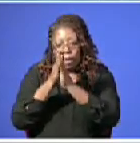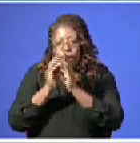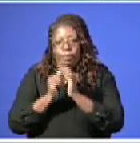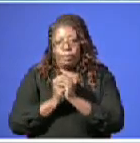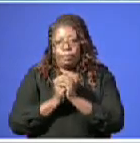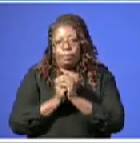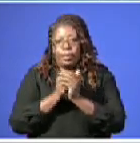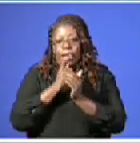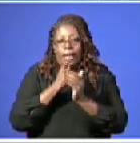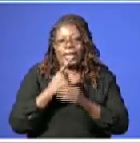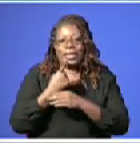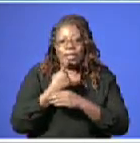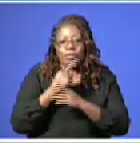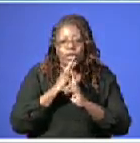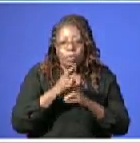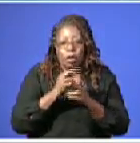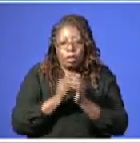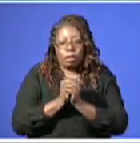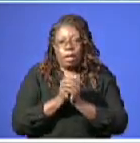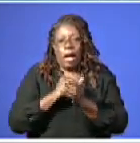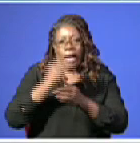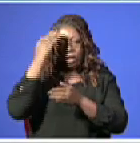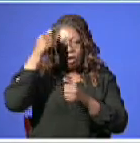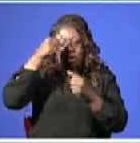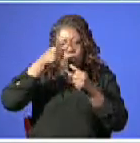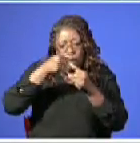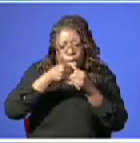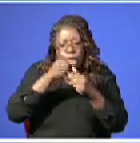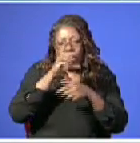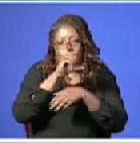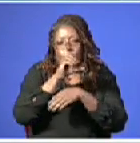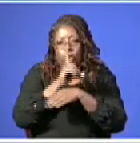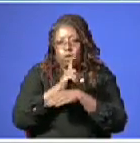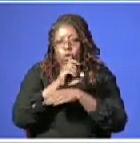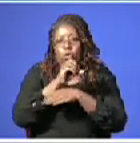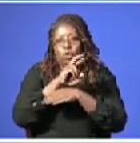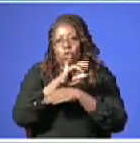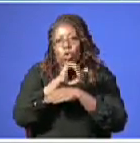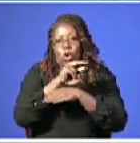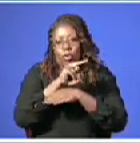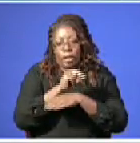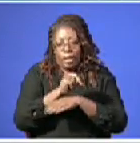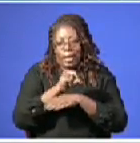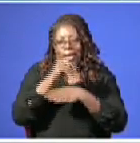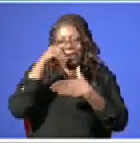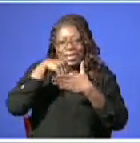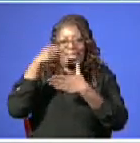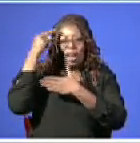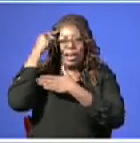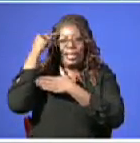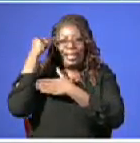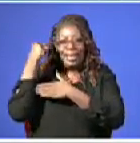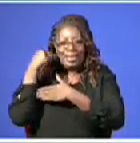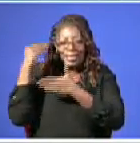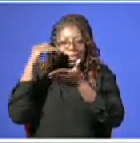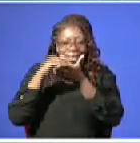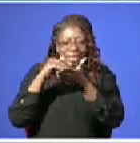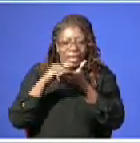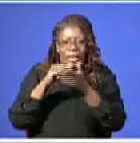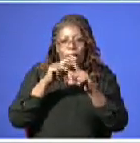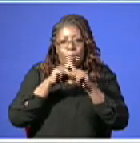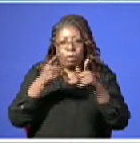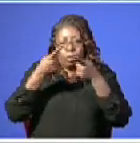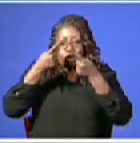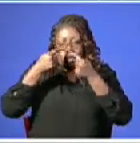that the memories from Dorian is playing within our heads. But then we just trying